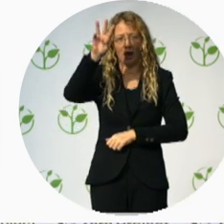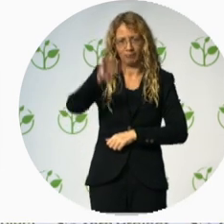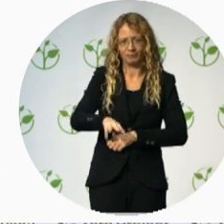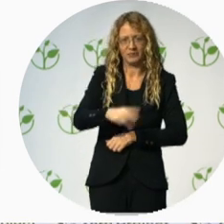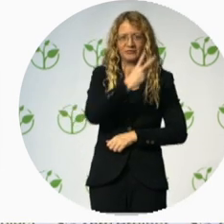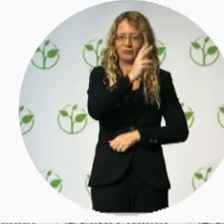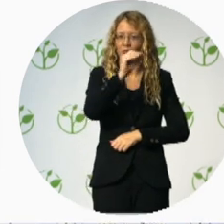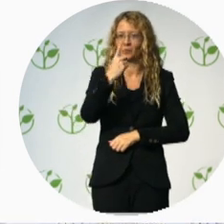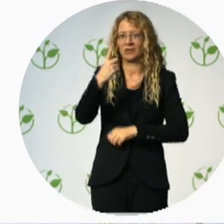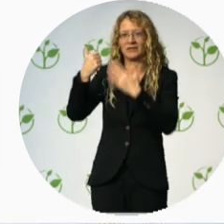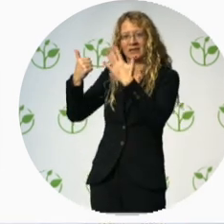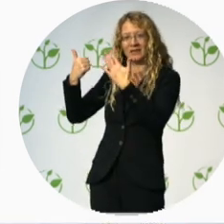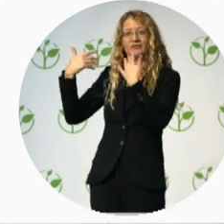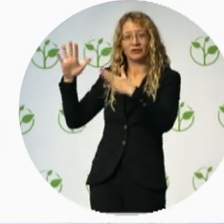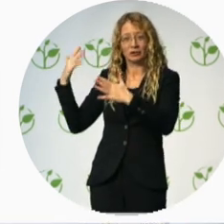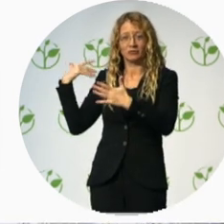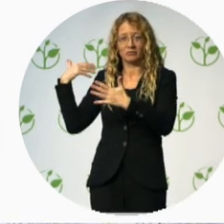over 1,000 services.